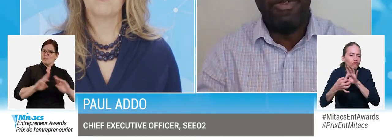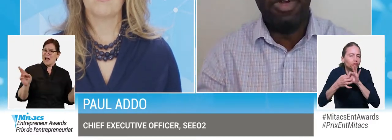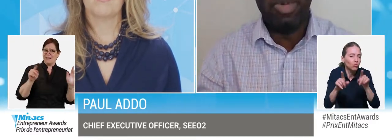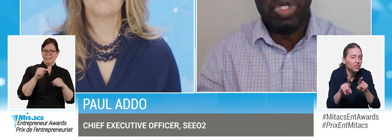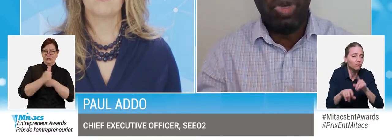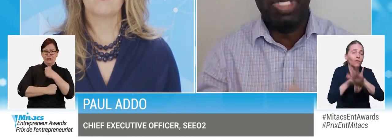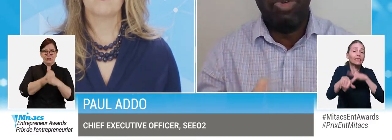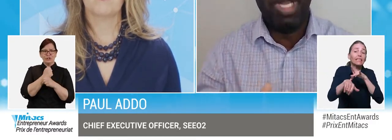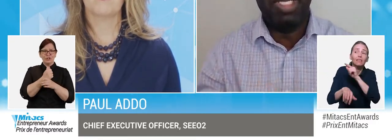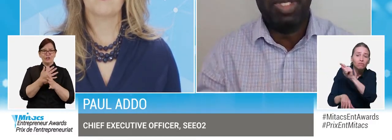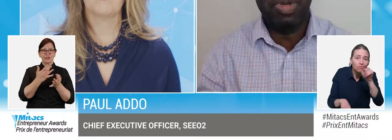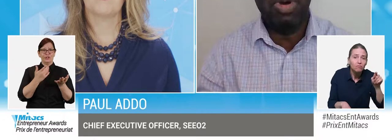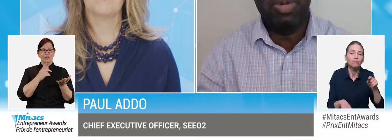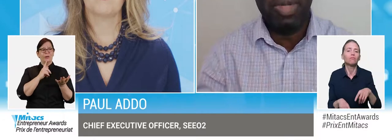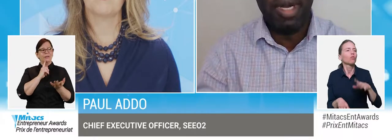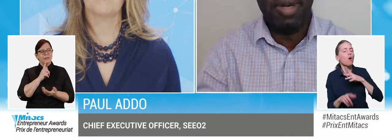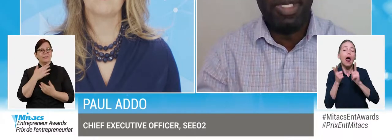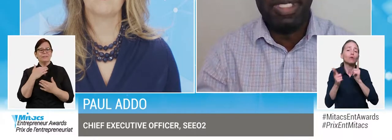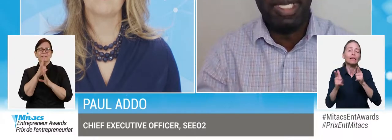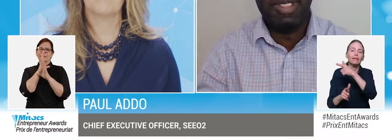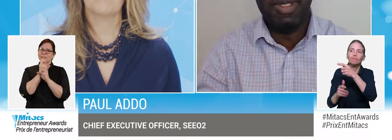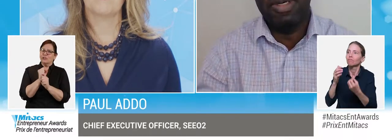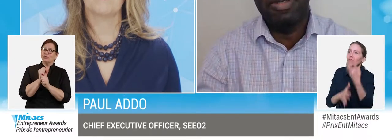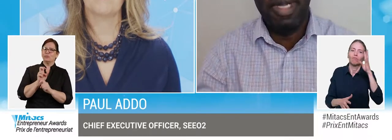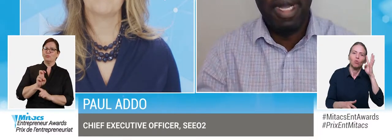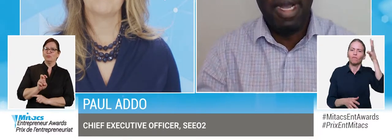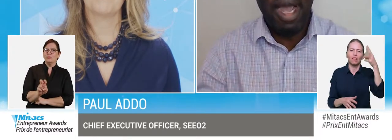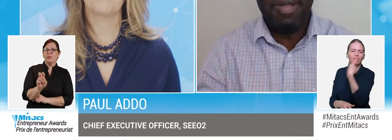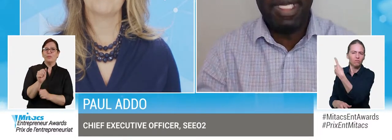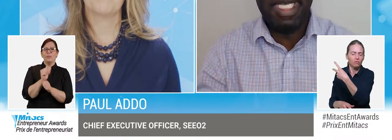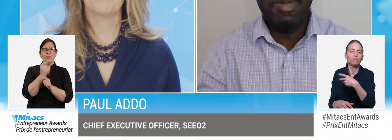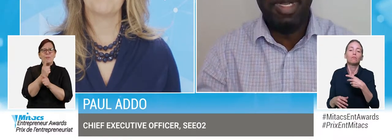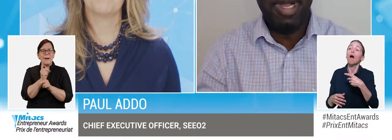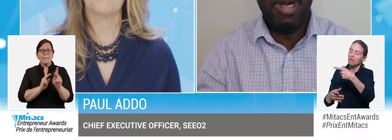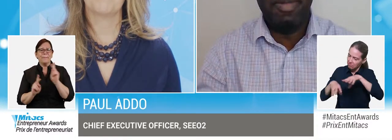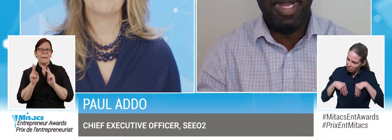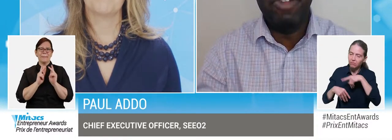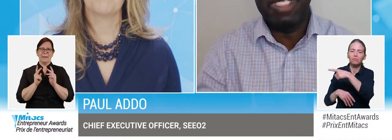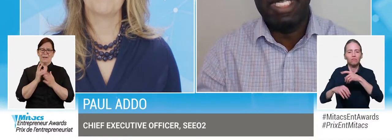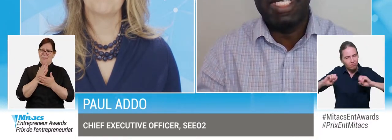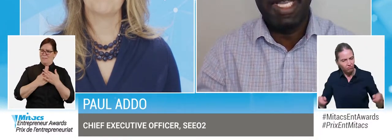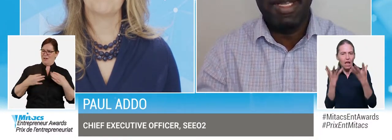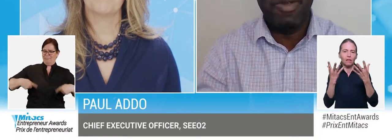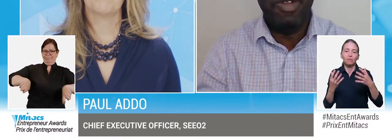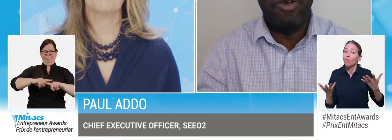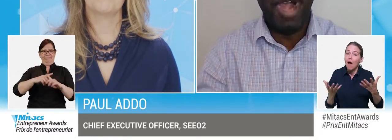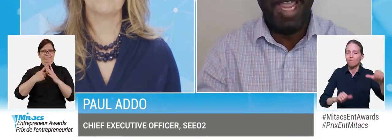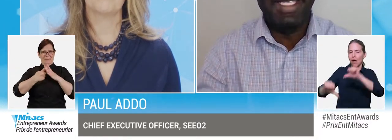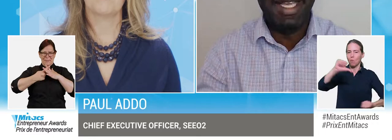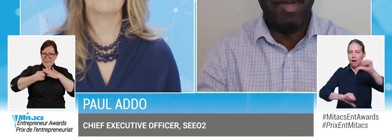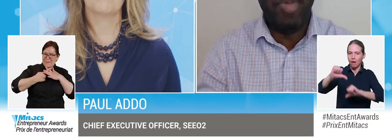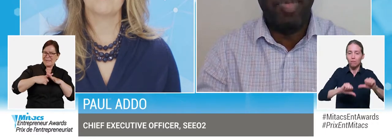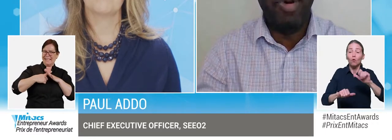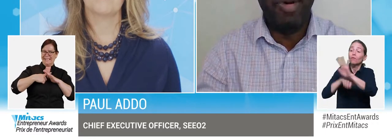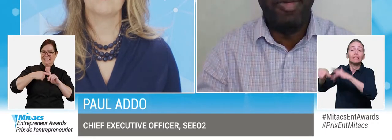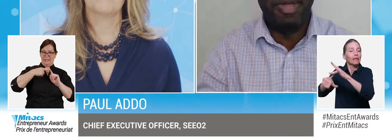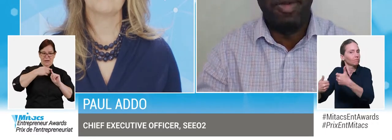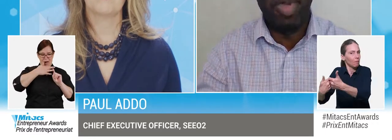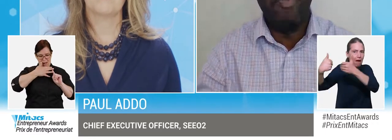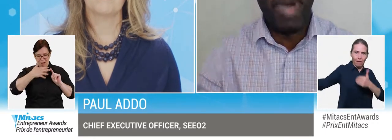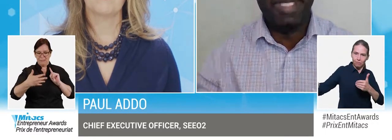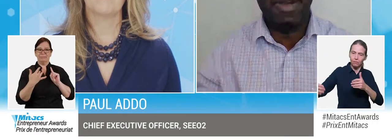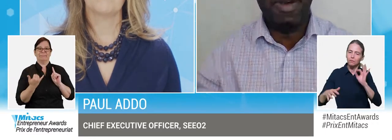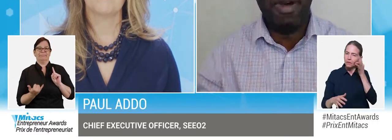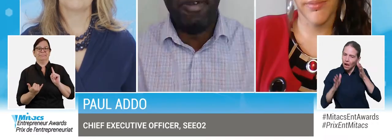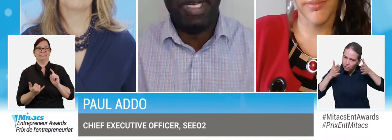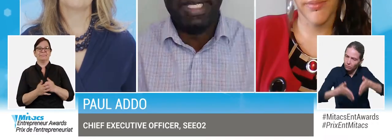right? And we have a field demonstration ready to go this year. So I would say it has been an interesting journey with the right people, you